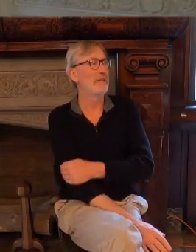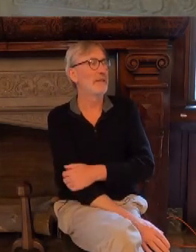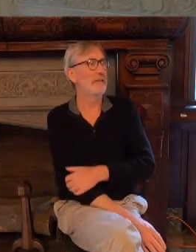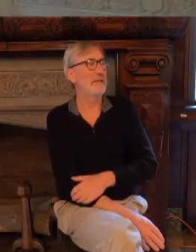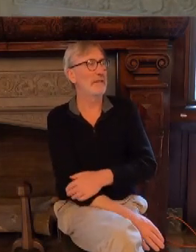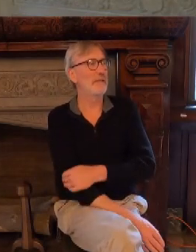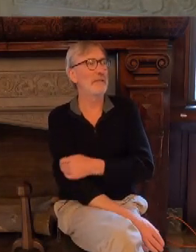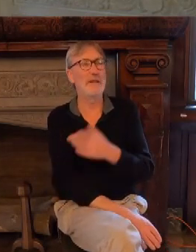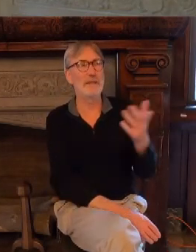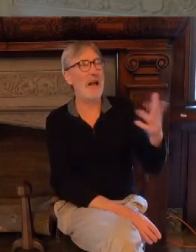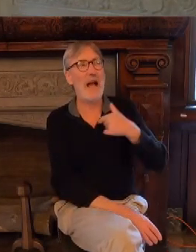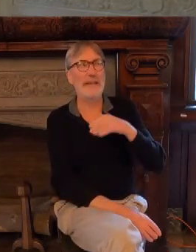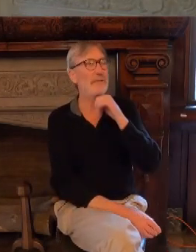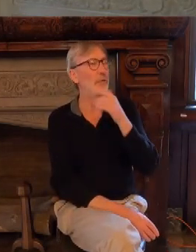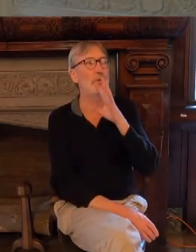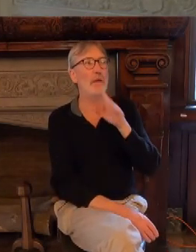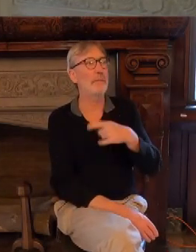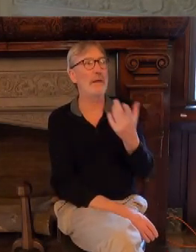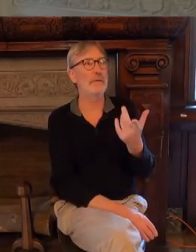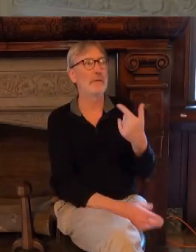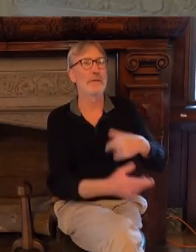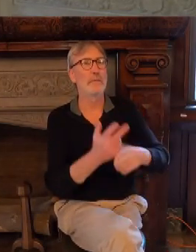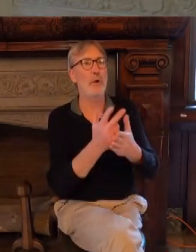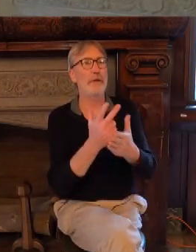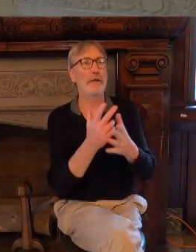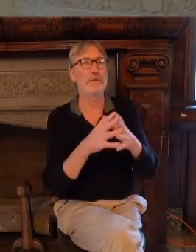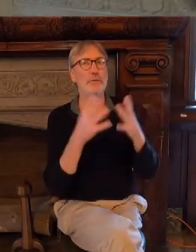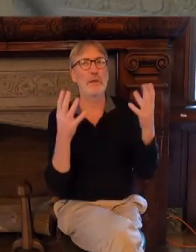I stay out of parking discussions as best I can.